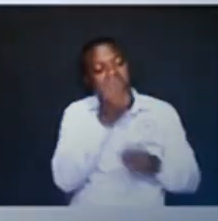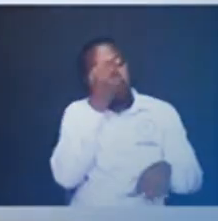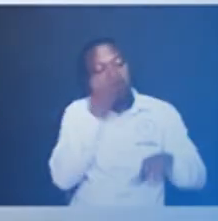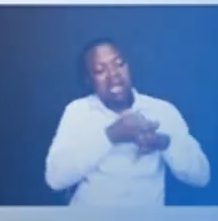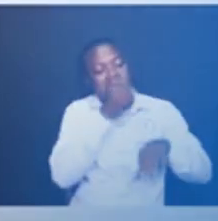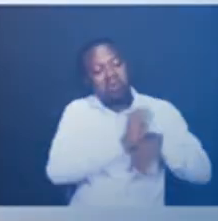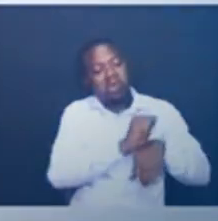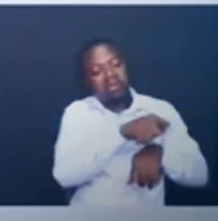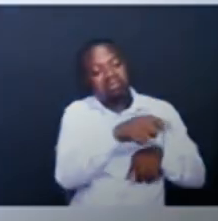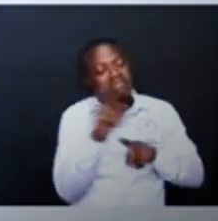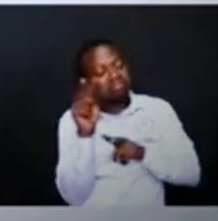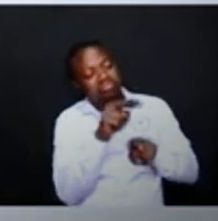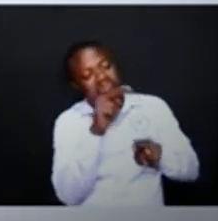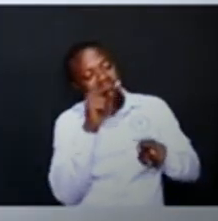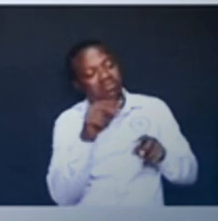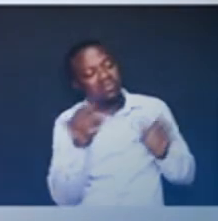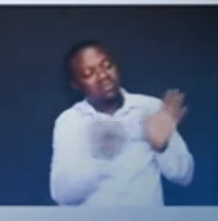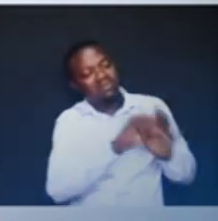It makes it unnecessary.